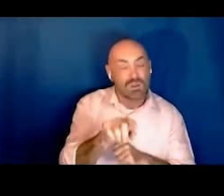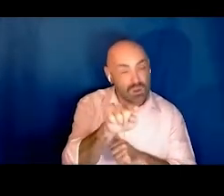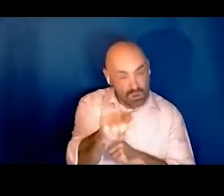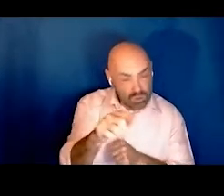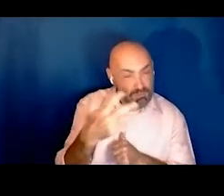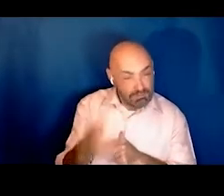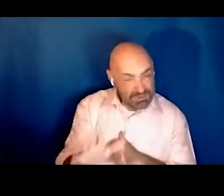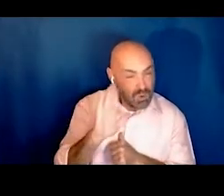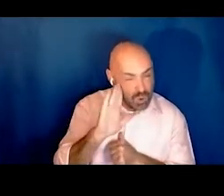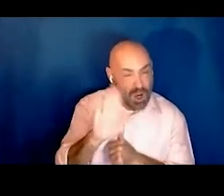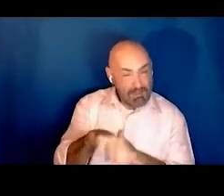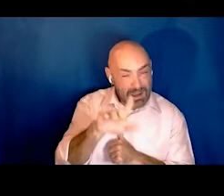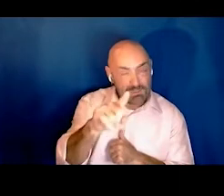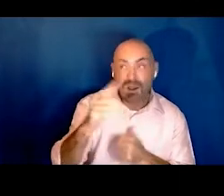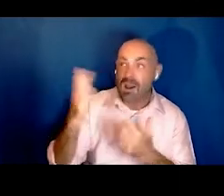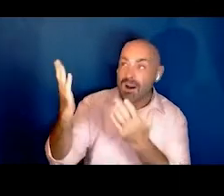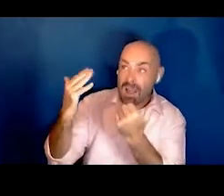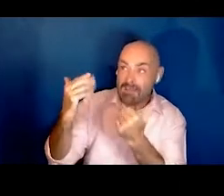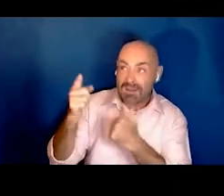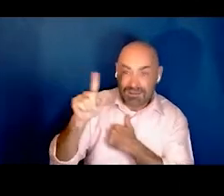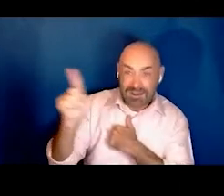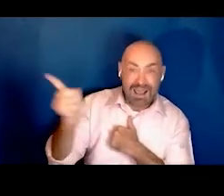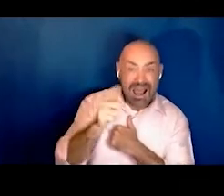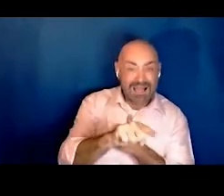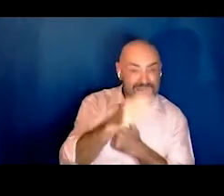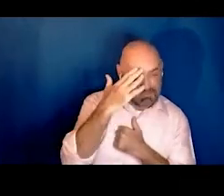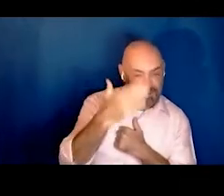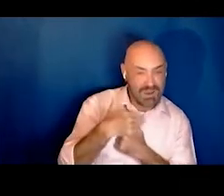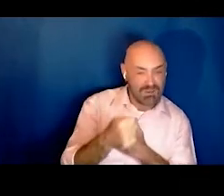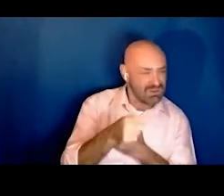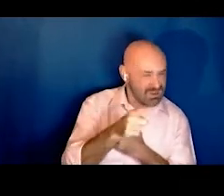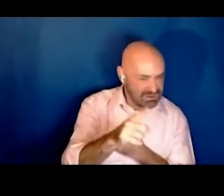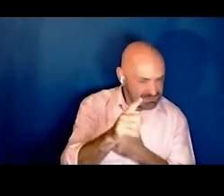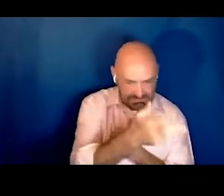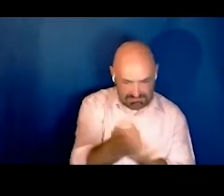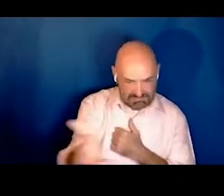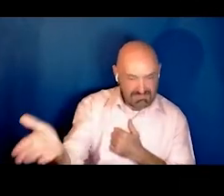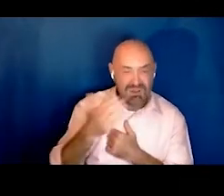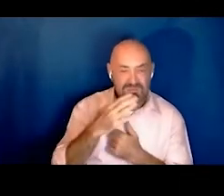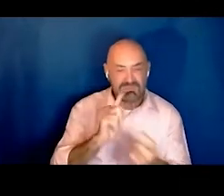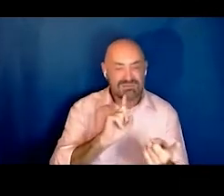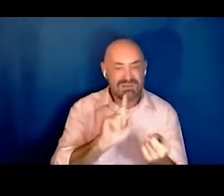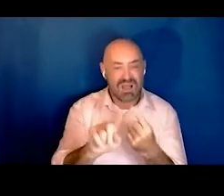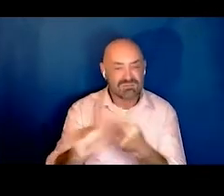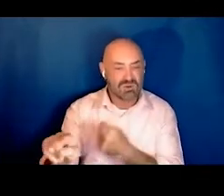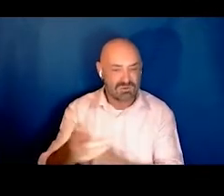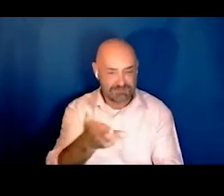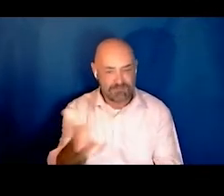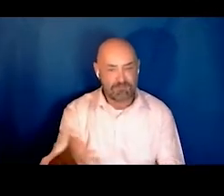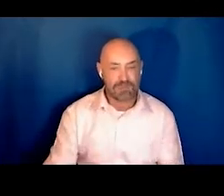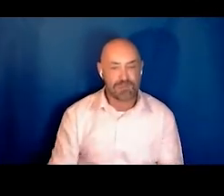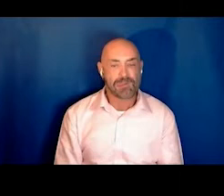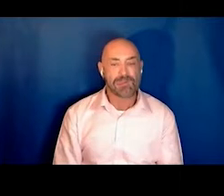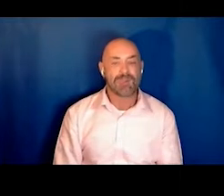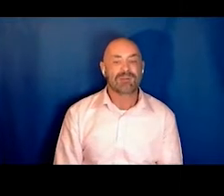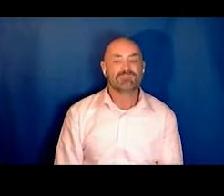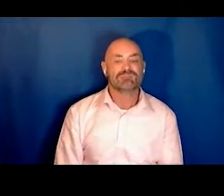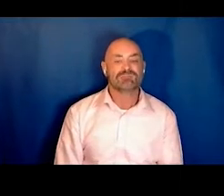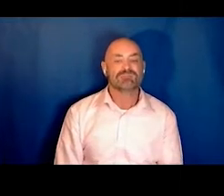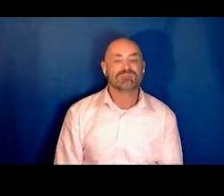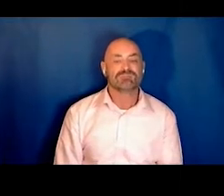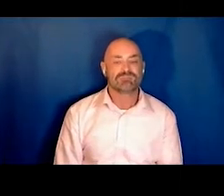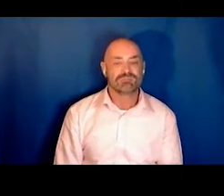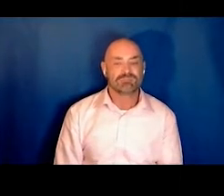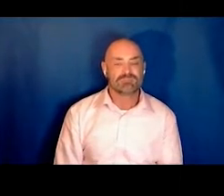mental health, and about the synergies for action that will support a same for climate and mental health.